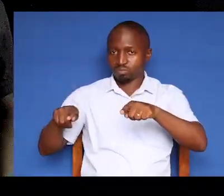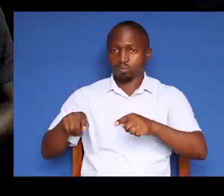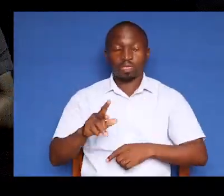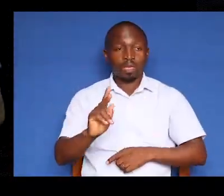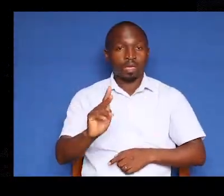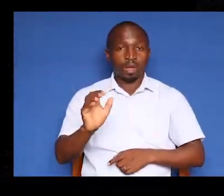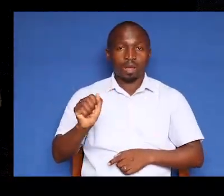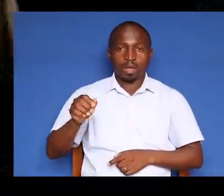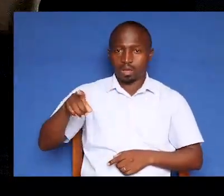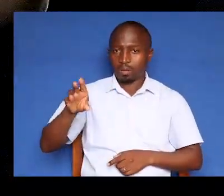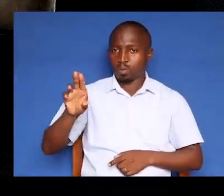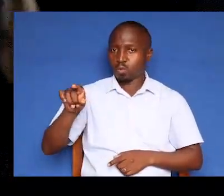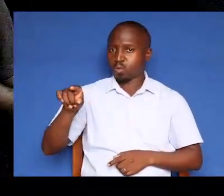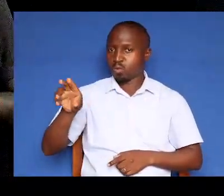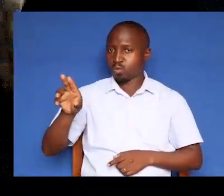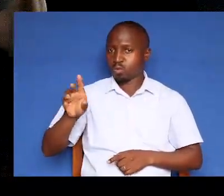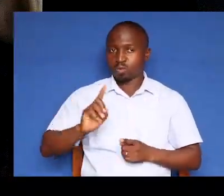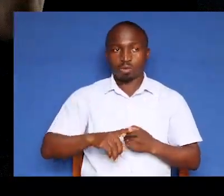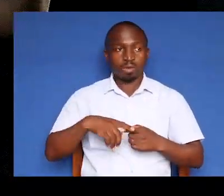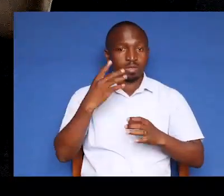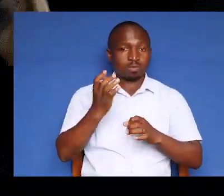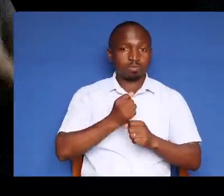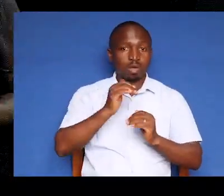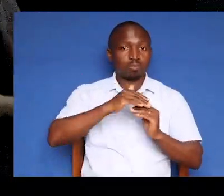Kapungu with high income,